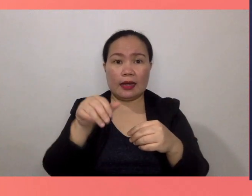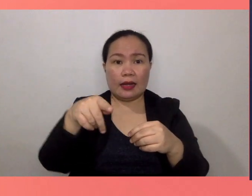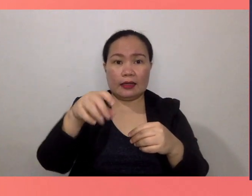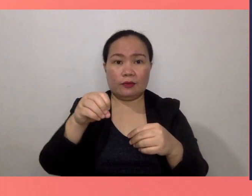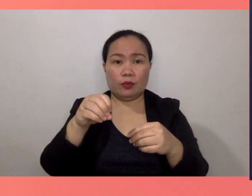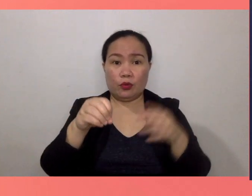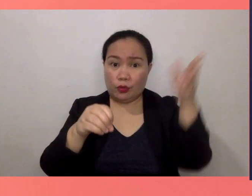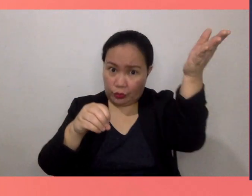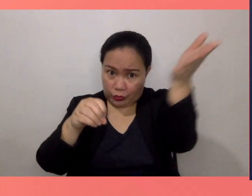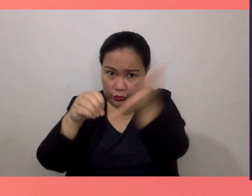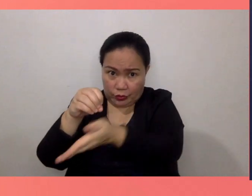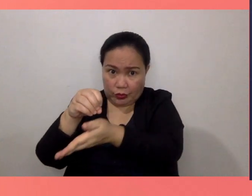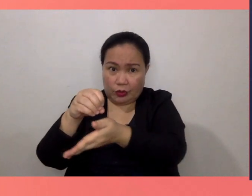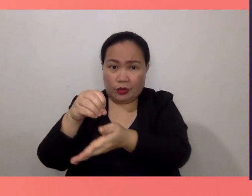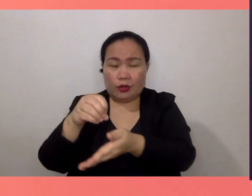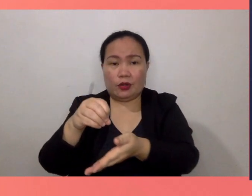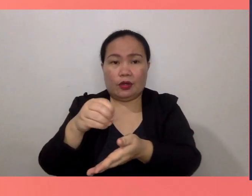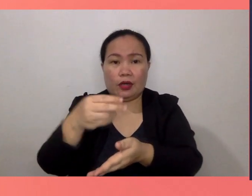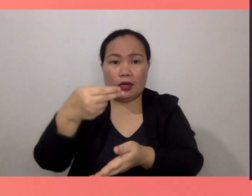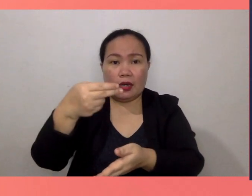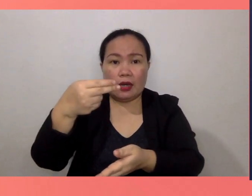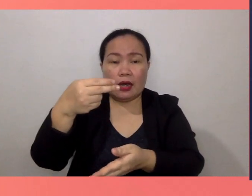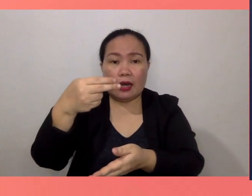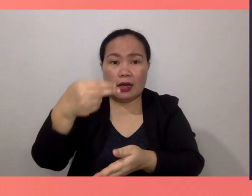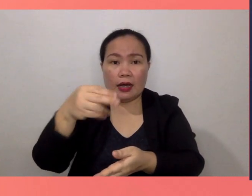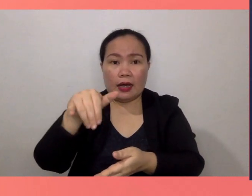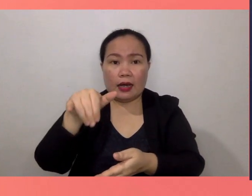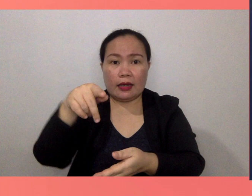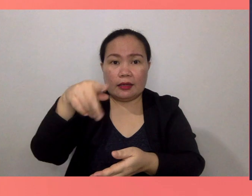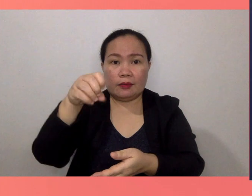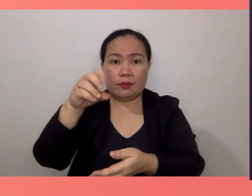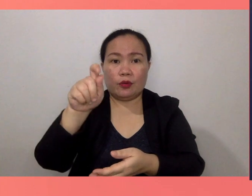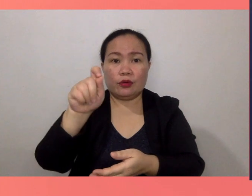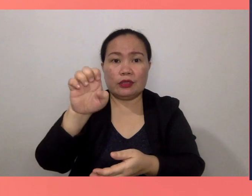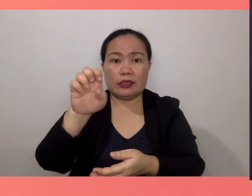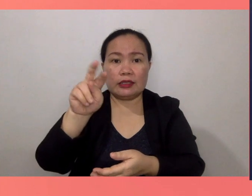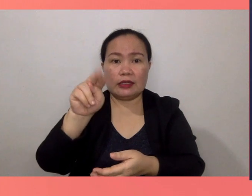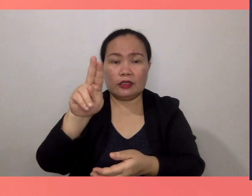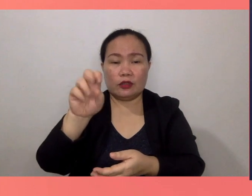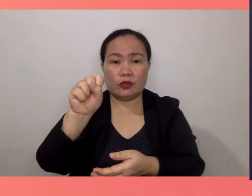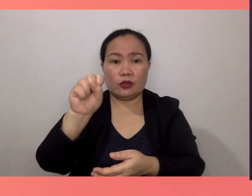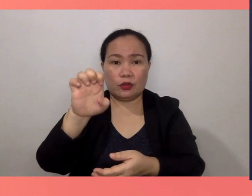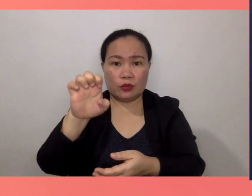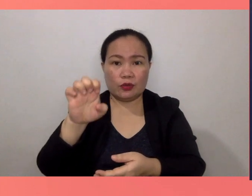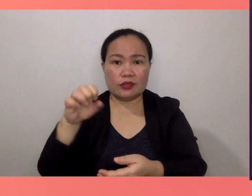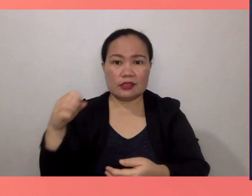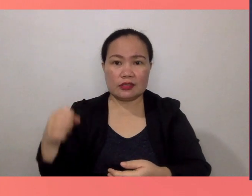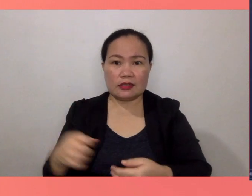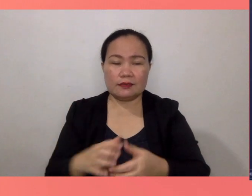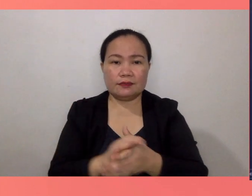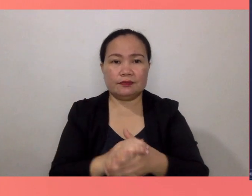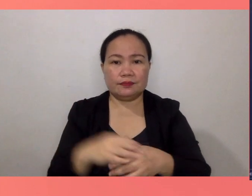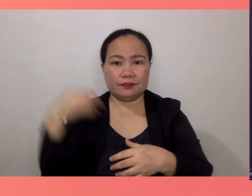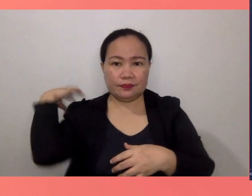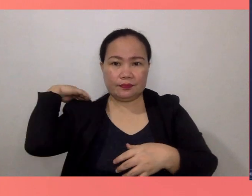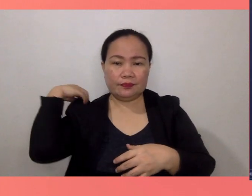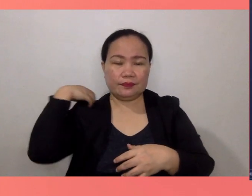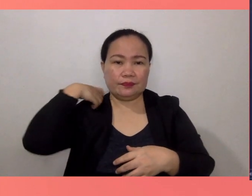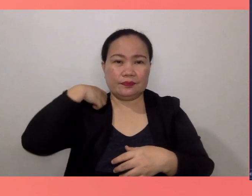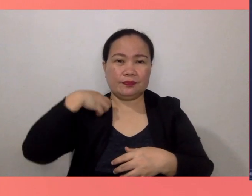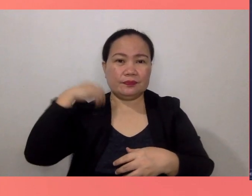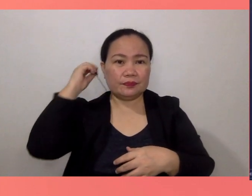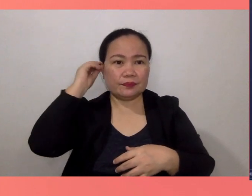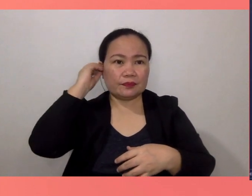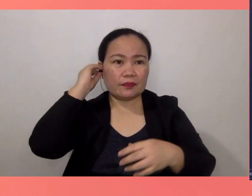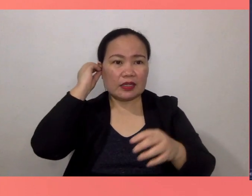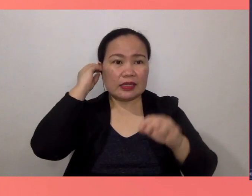leg. Okay, first, so yung Pythagorean theorem natin, we can apply Pythagorean theorem,